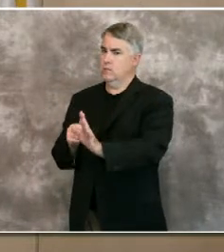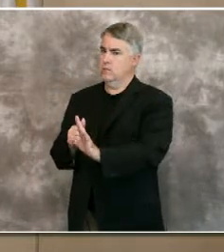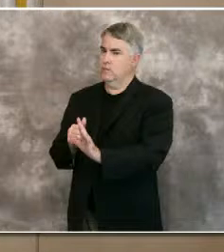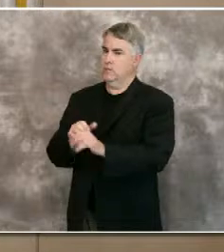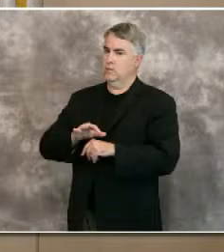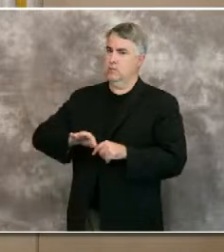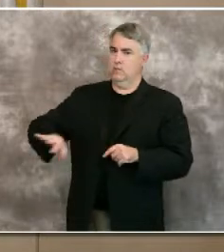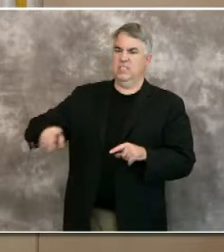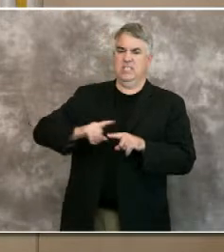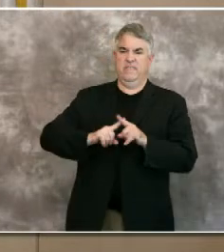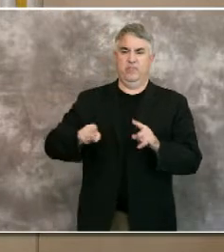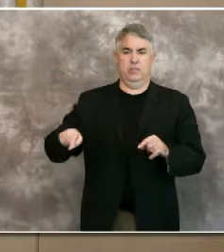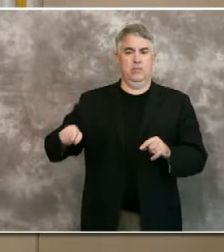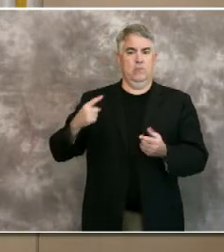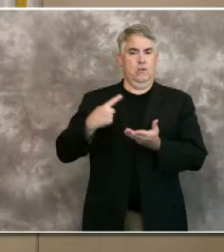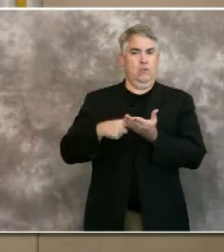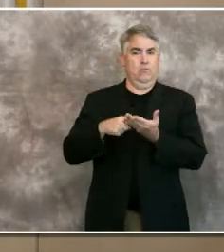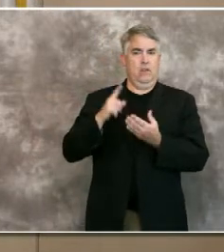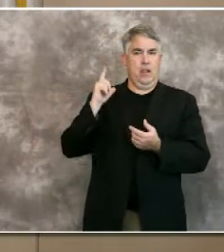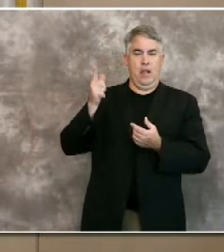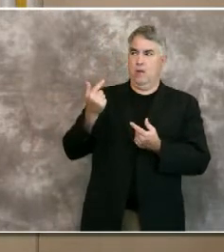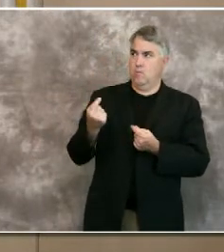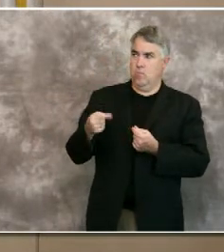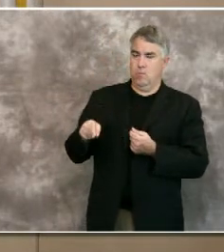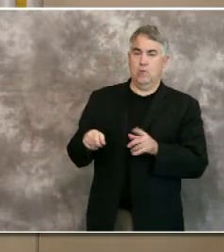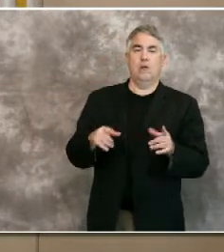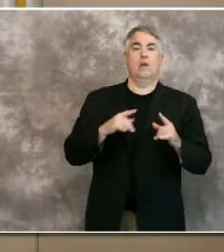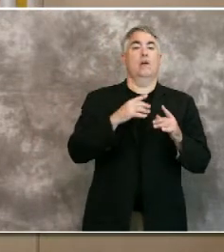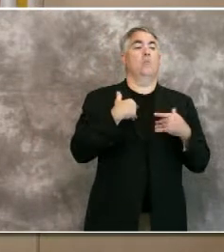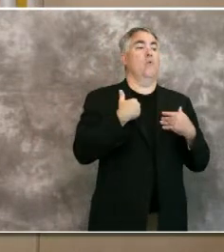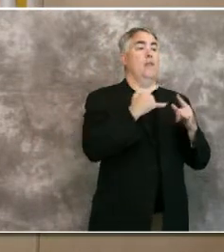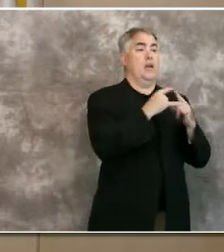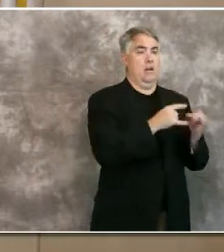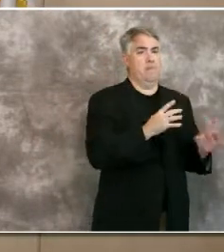should be coming out from the state sometime in the next several weeks.